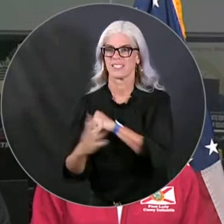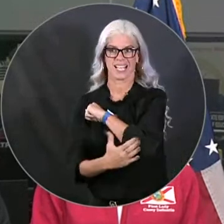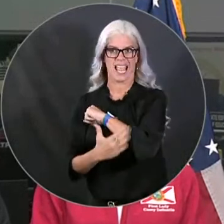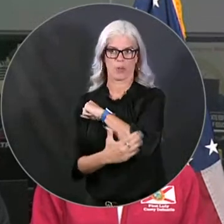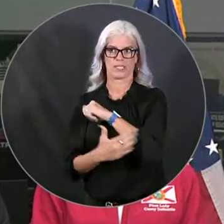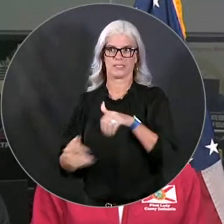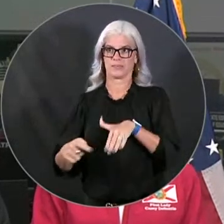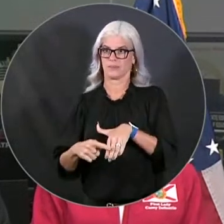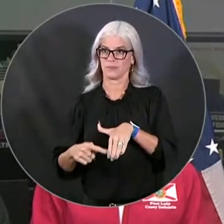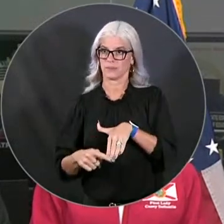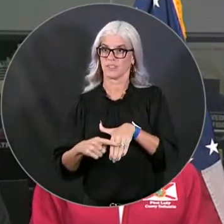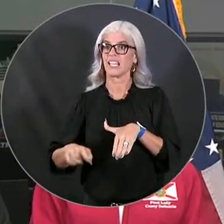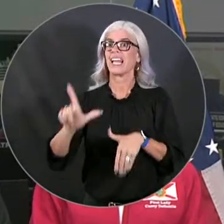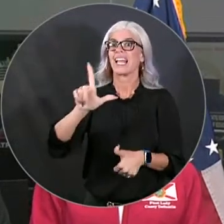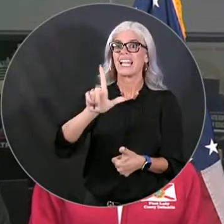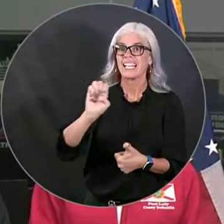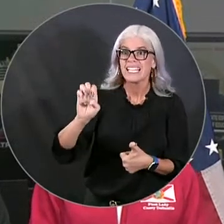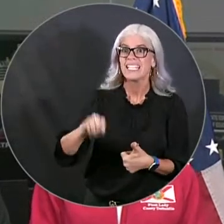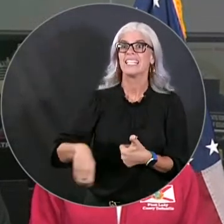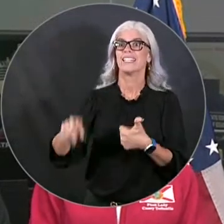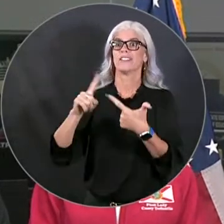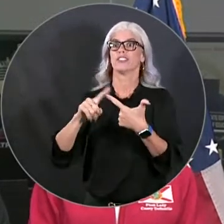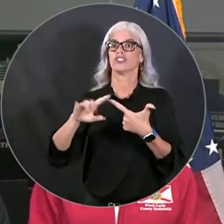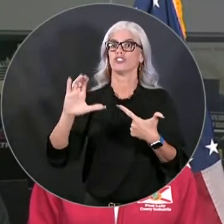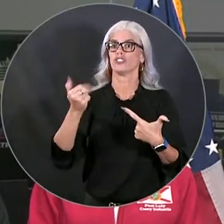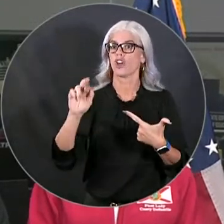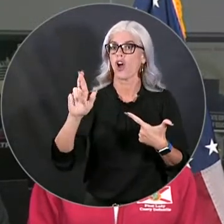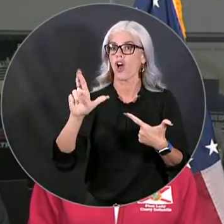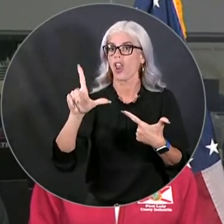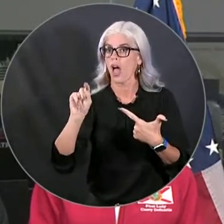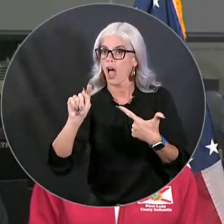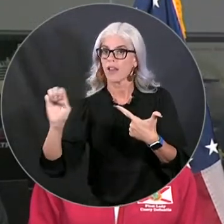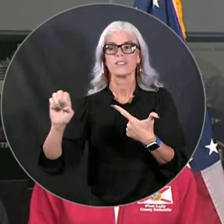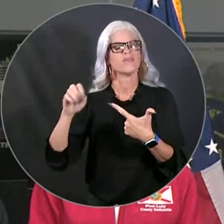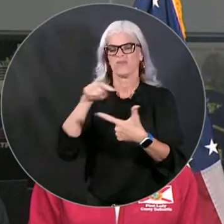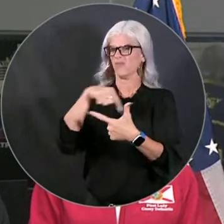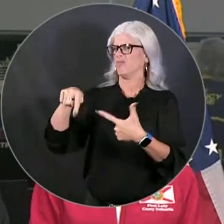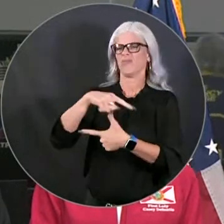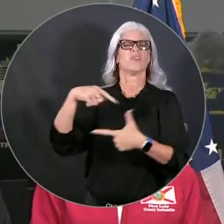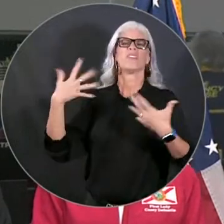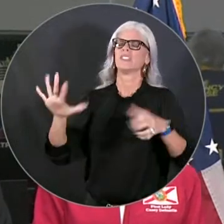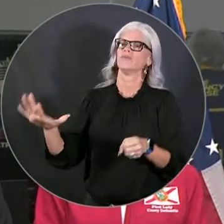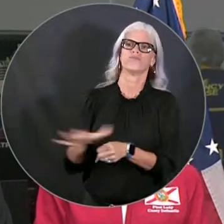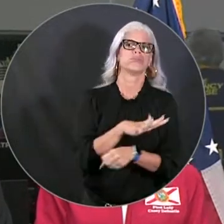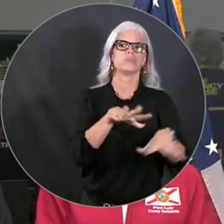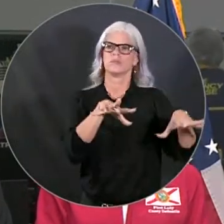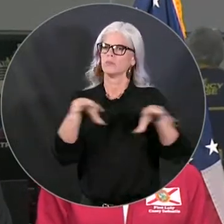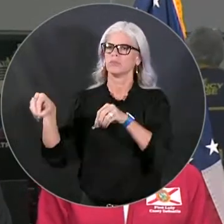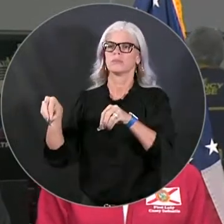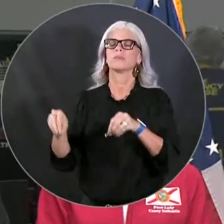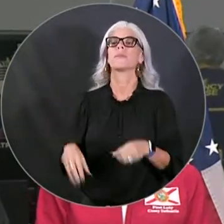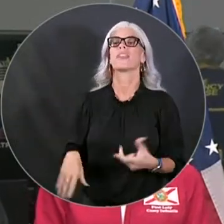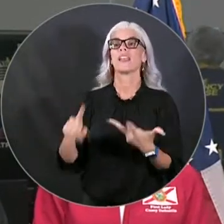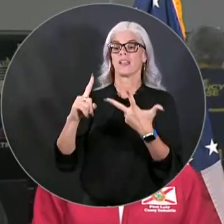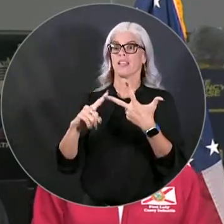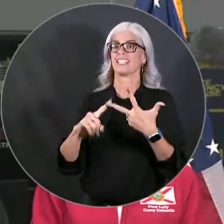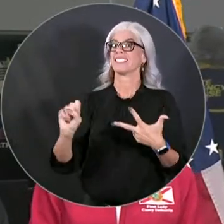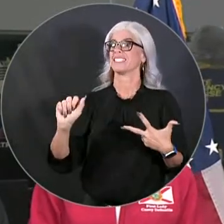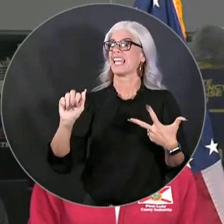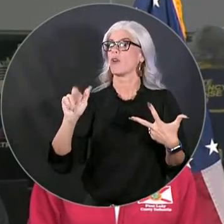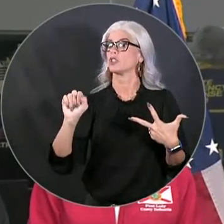Charlotte are basically off the grid at this point. Sarasota has 250,000 without power.